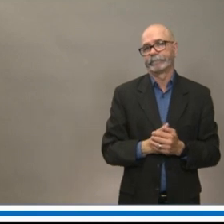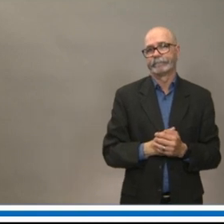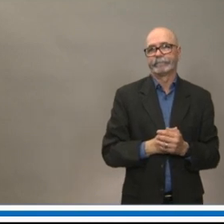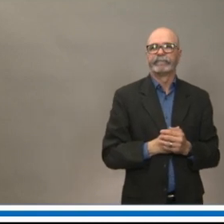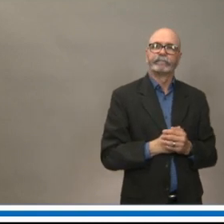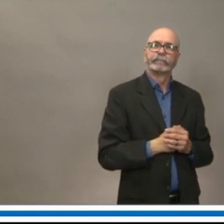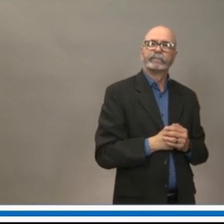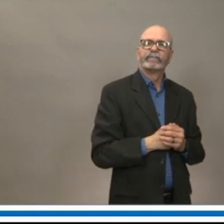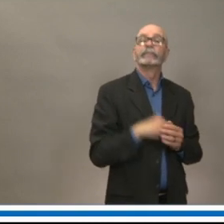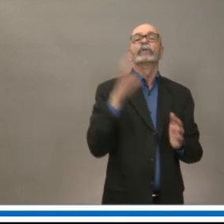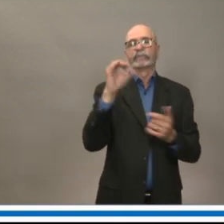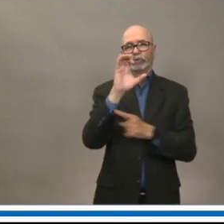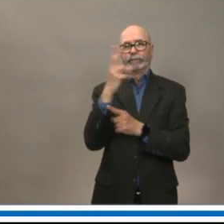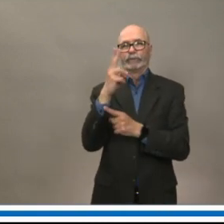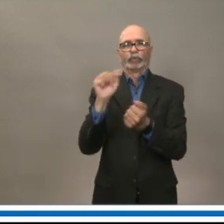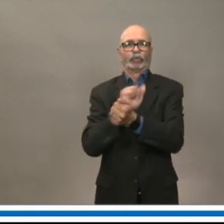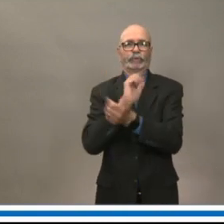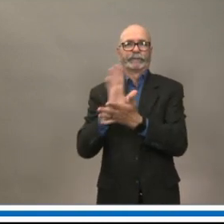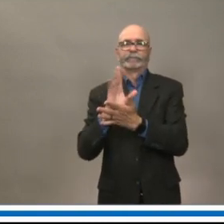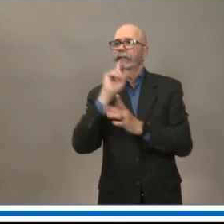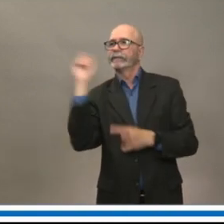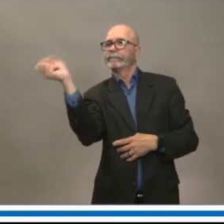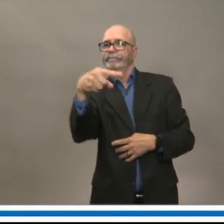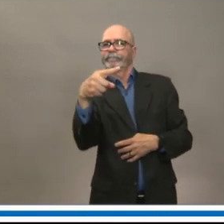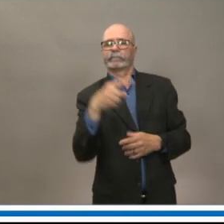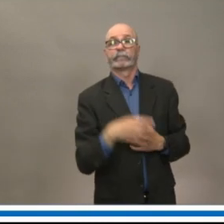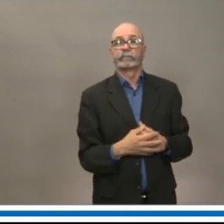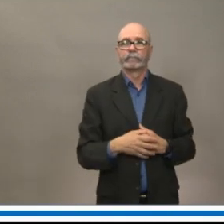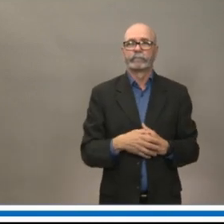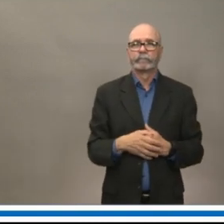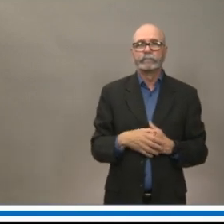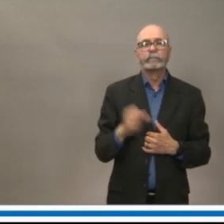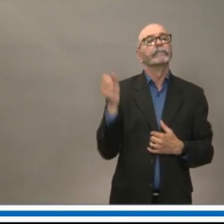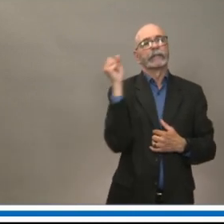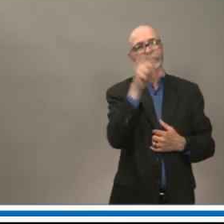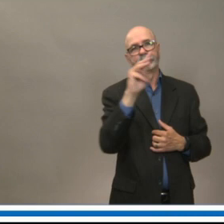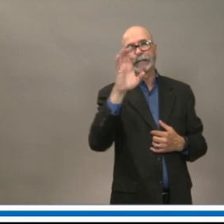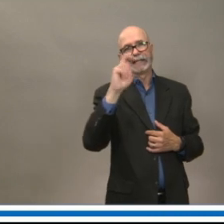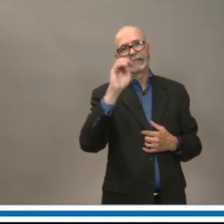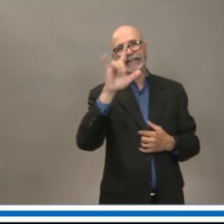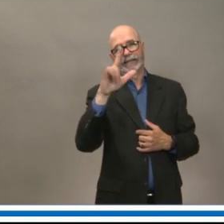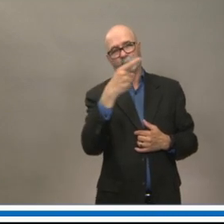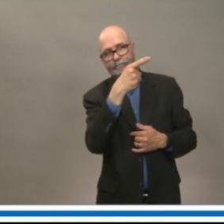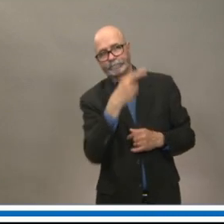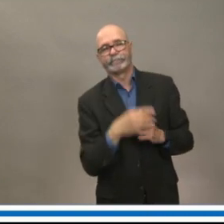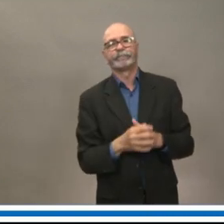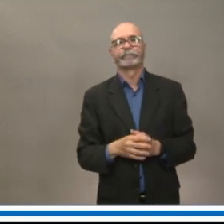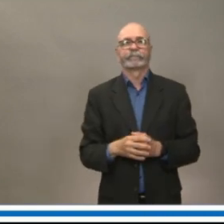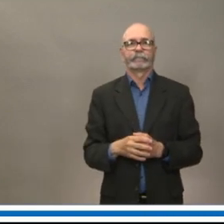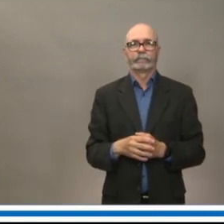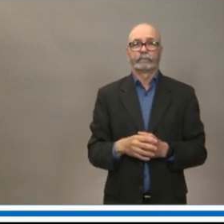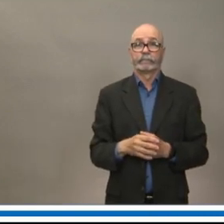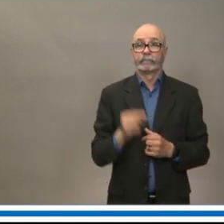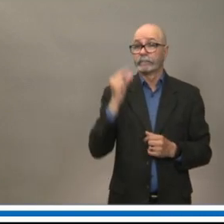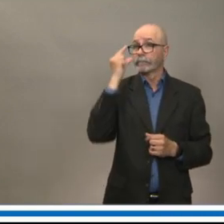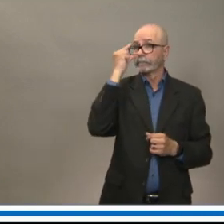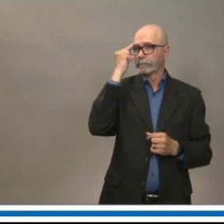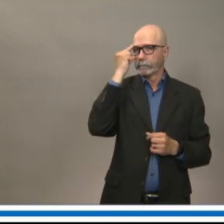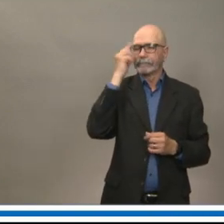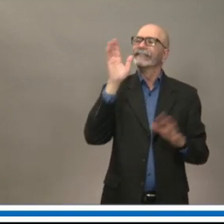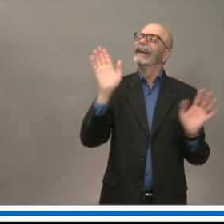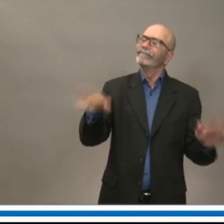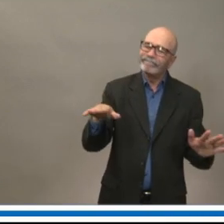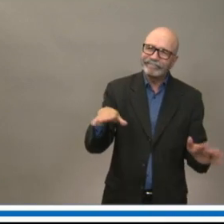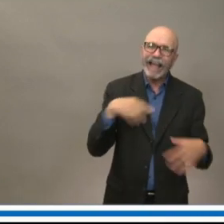Thank you. This is for the Premier. There are widespread concerns about a rise in domestic abuse amid